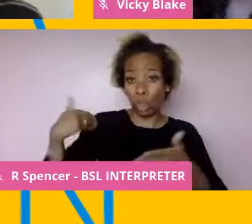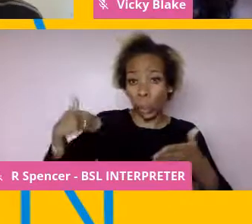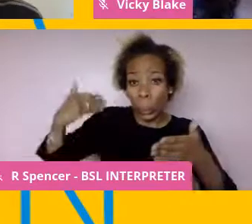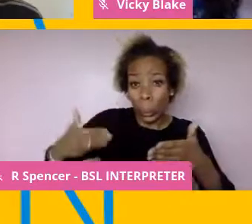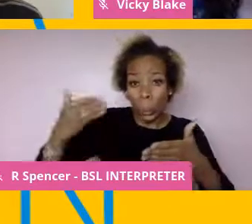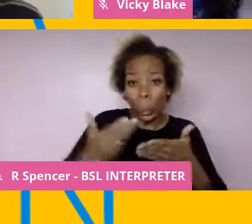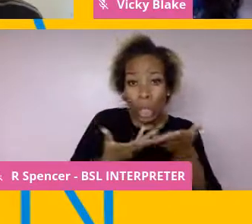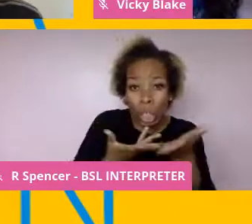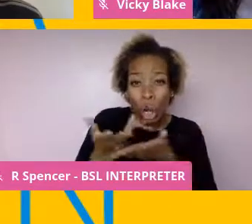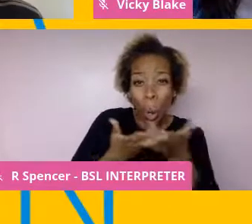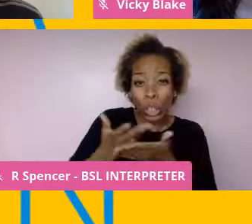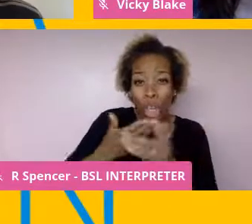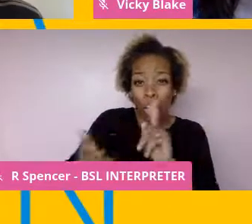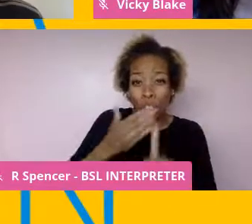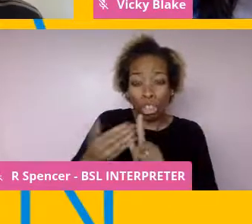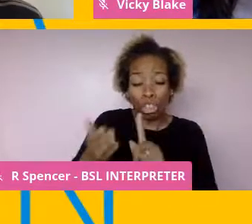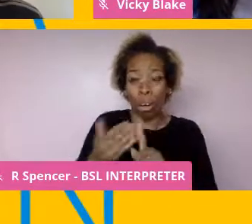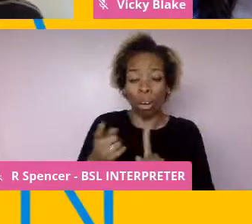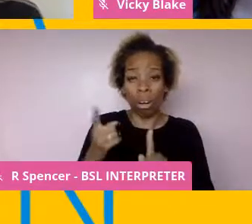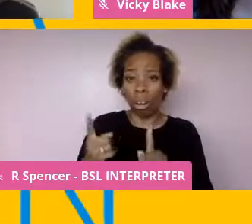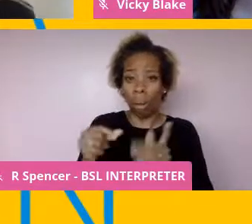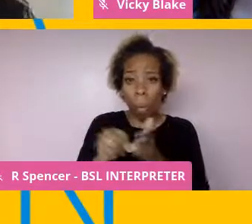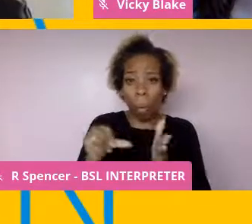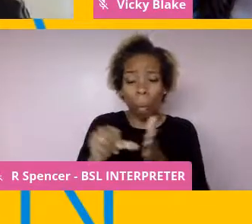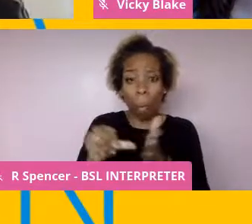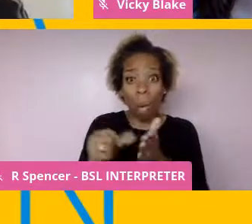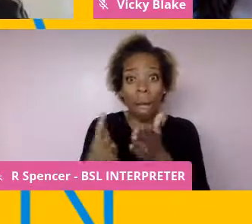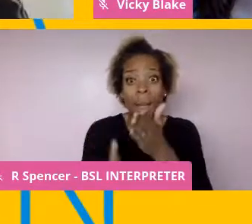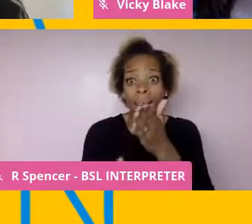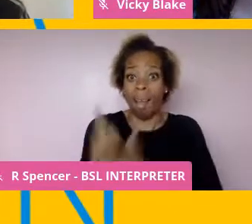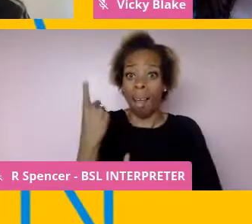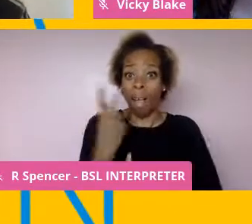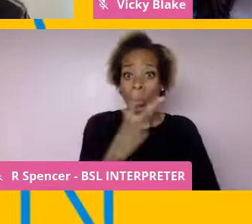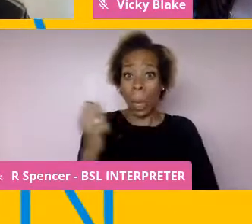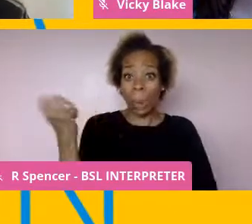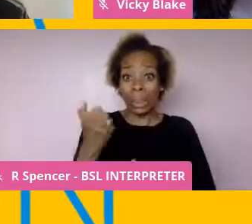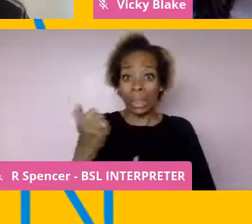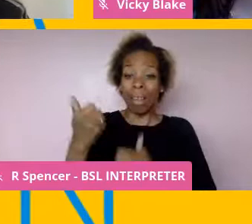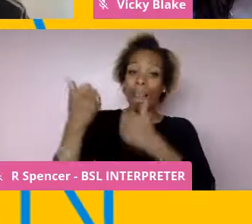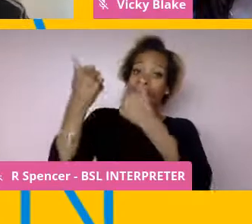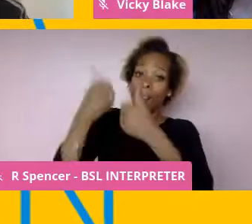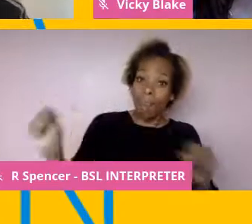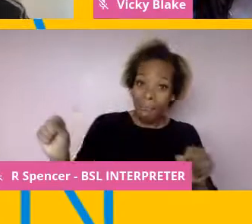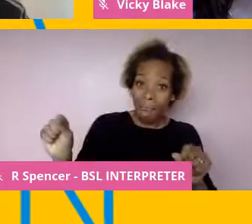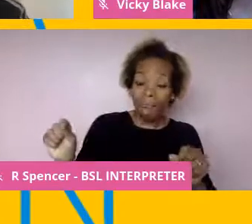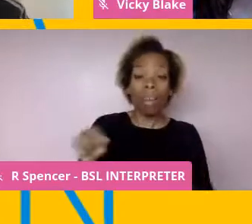negotiations, because it does actually recognise that staff who've been here for